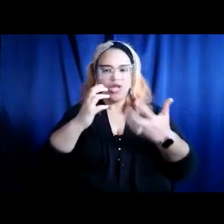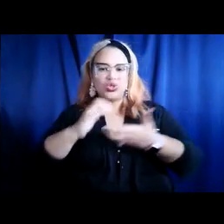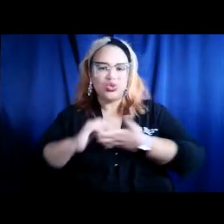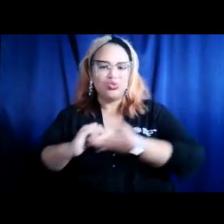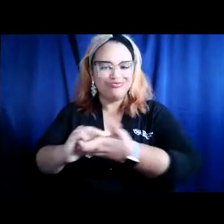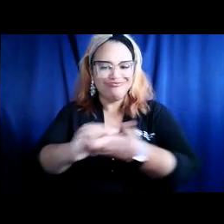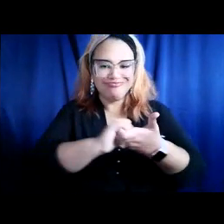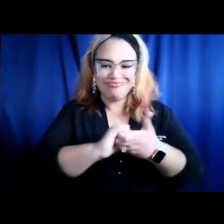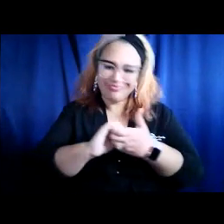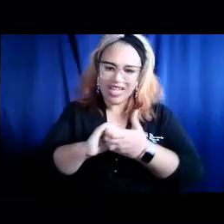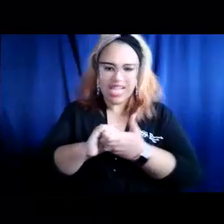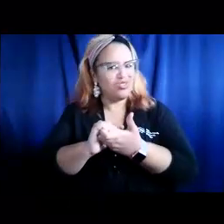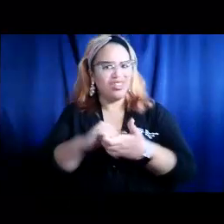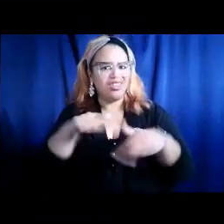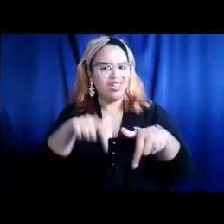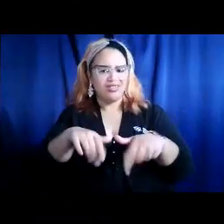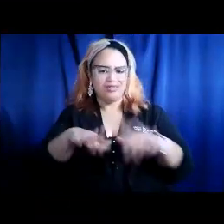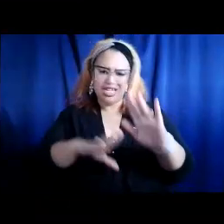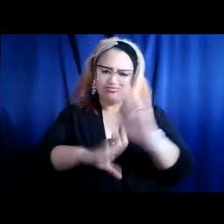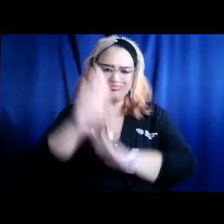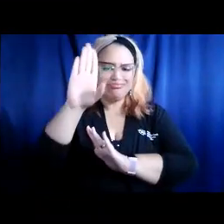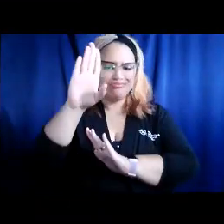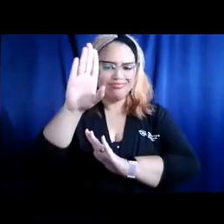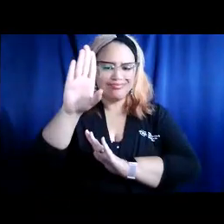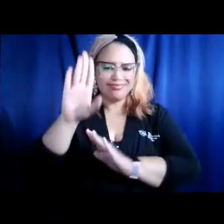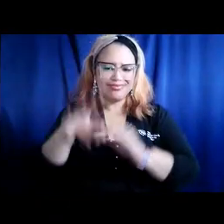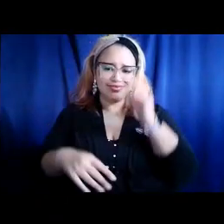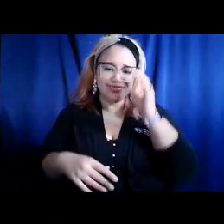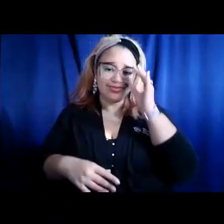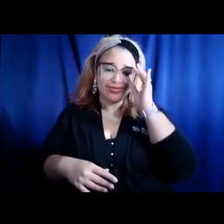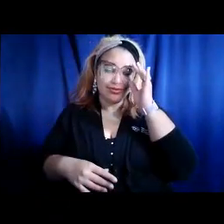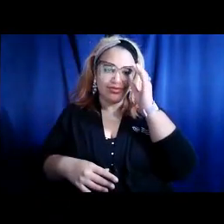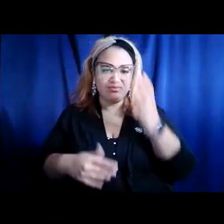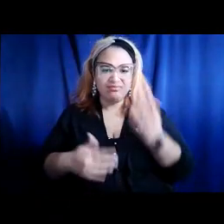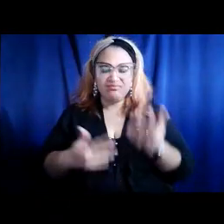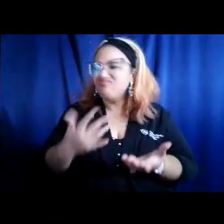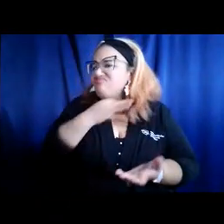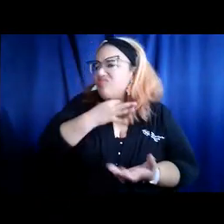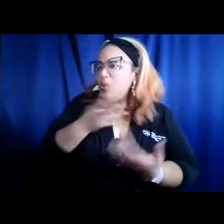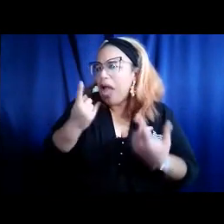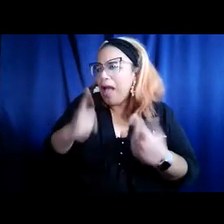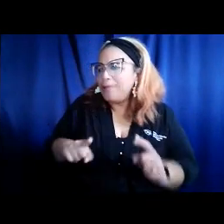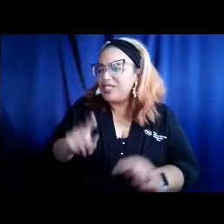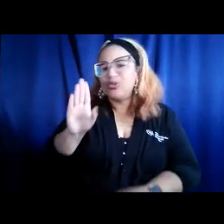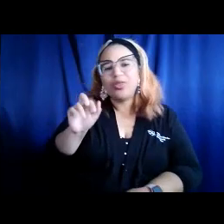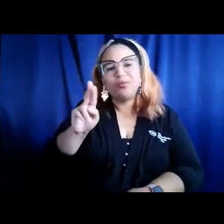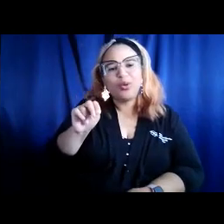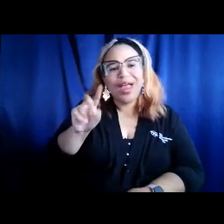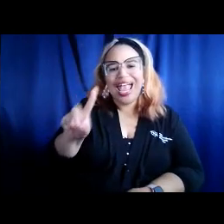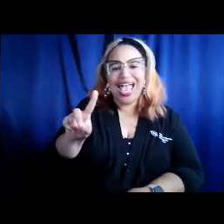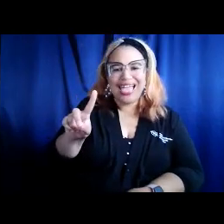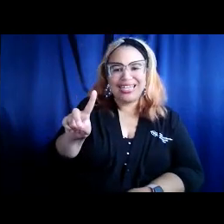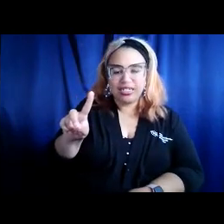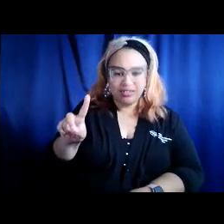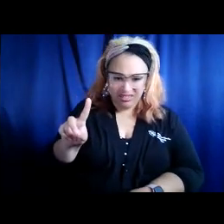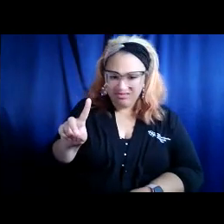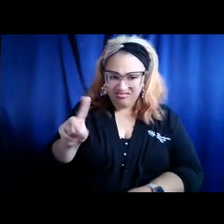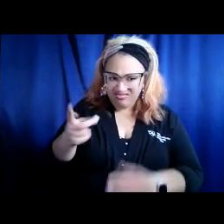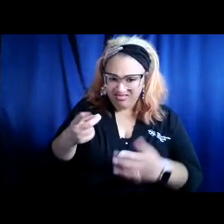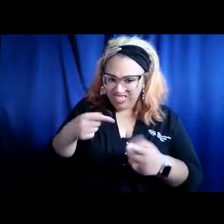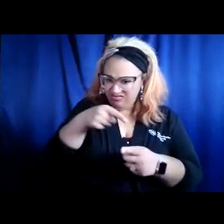brand reputation and it expands your customer base. Studies showed that consumers are more likely to support companies